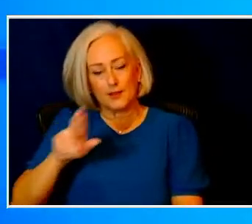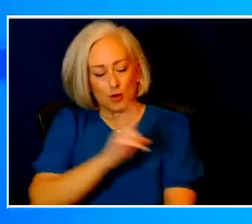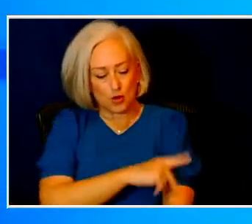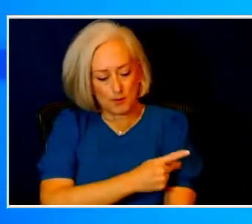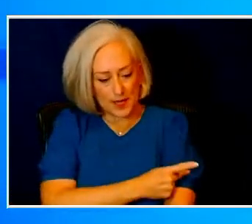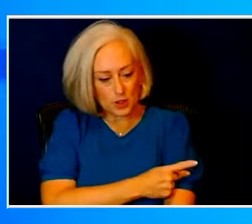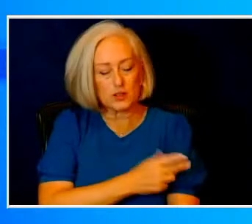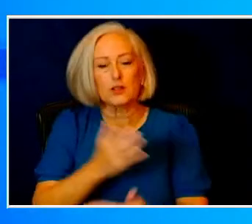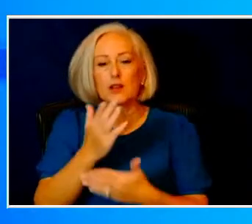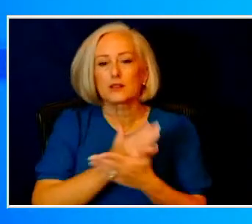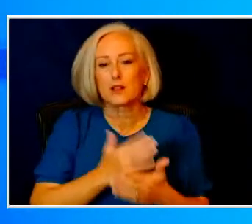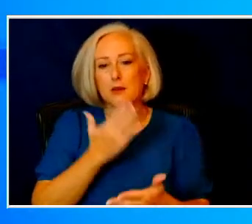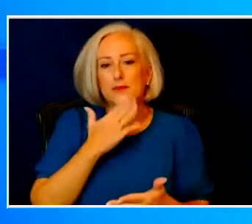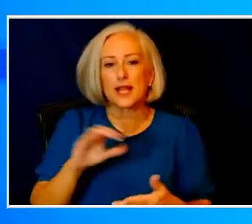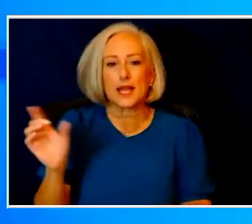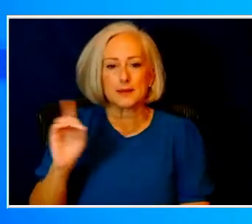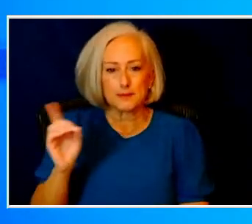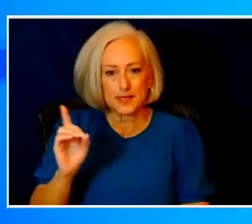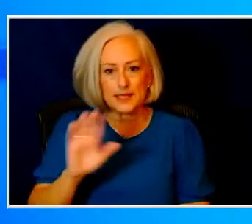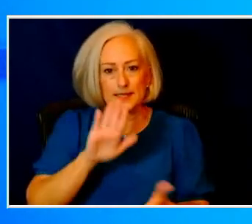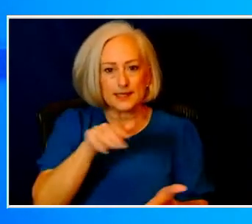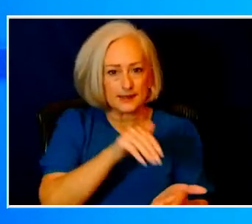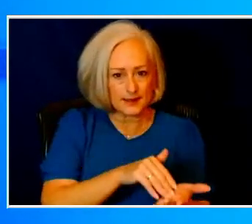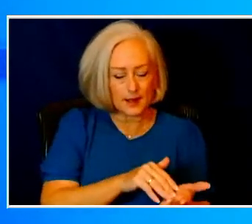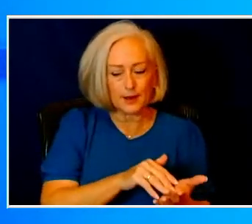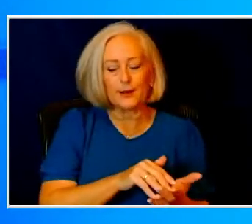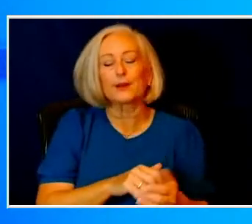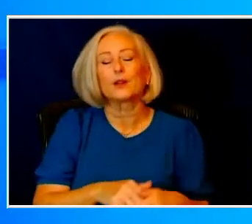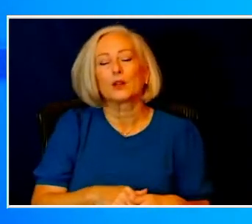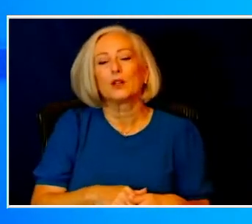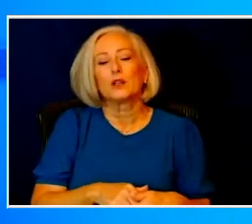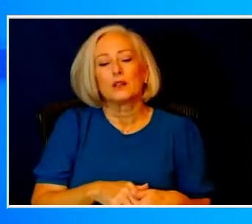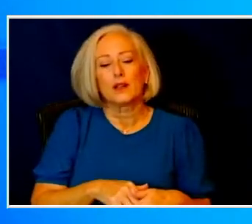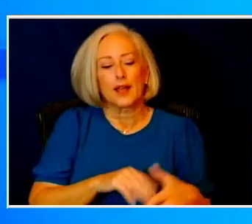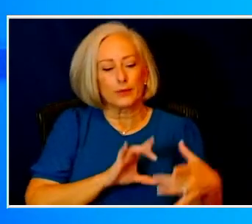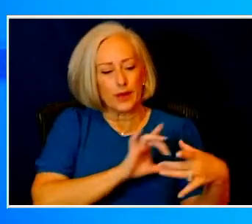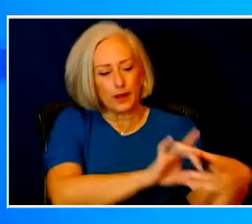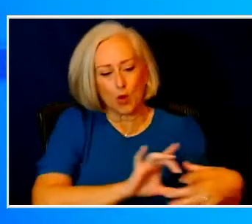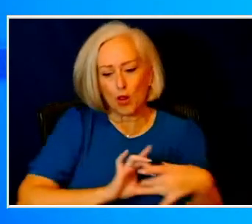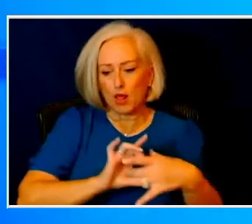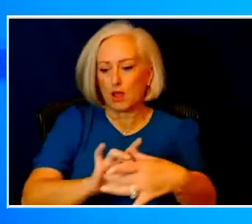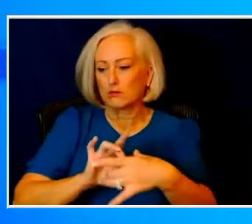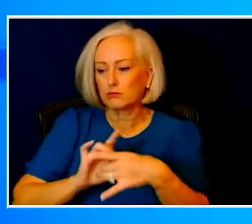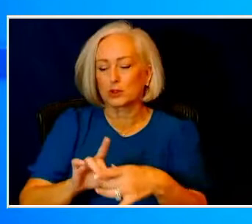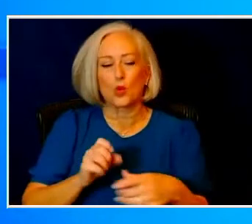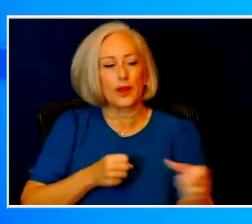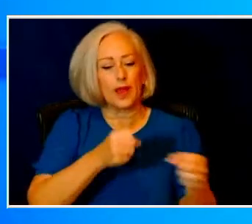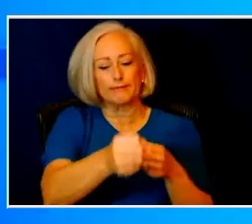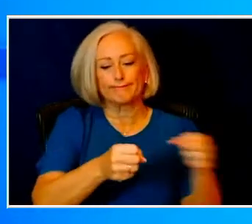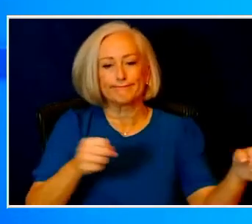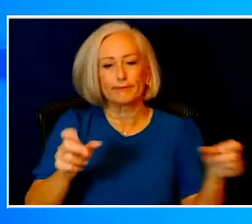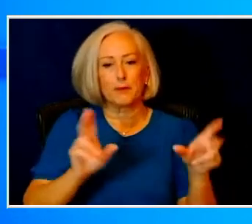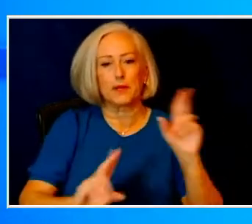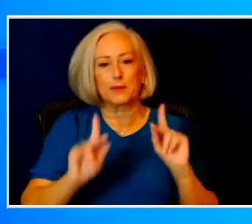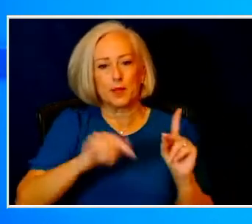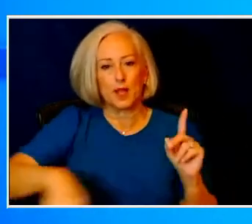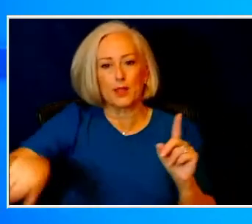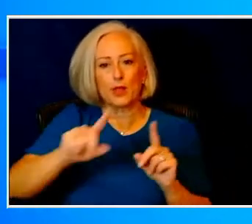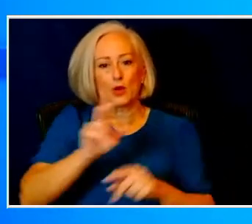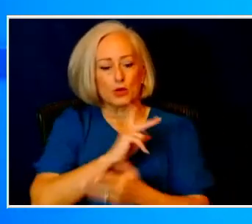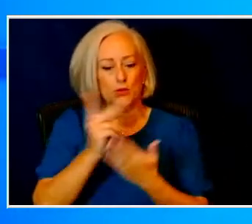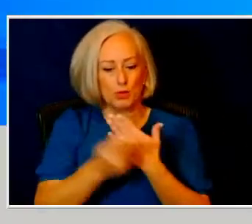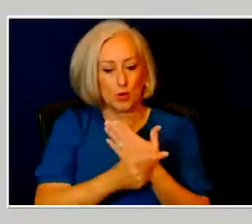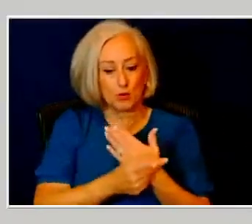diabetes center and other places. And so a lot of times there's those types of programs that we can put people in. But if someone's interested, there's an